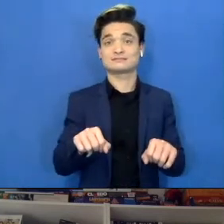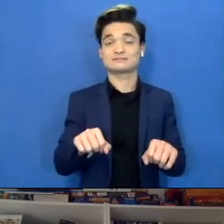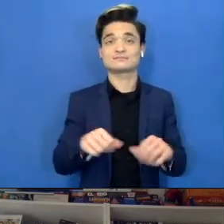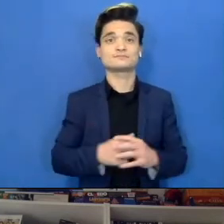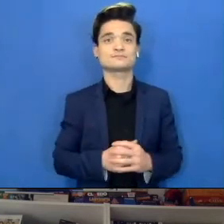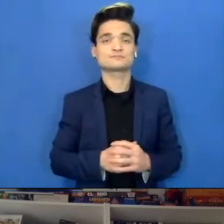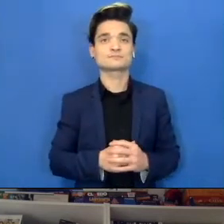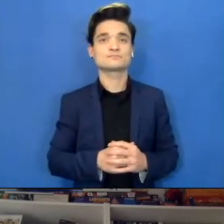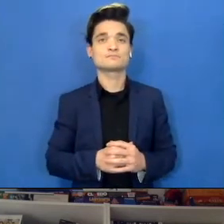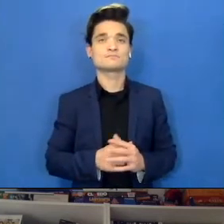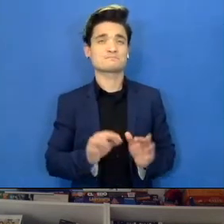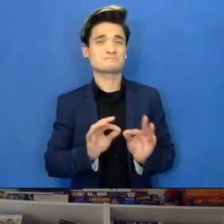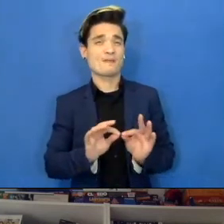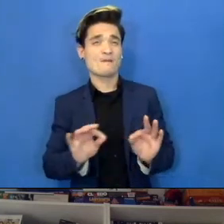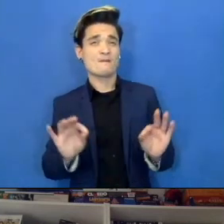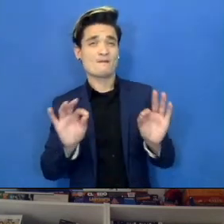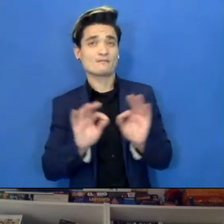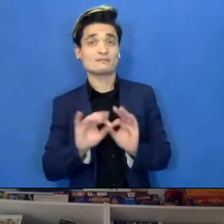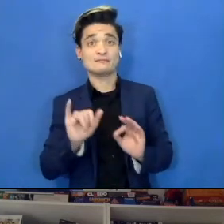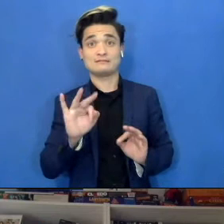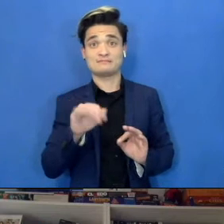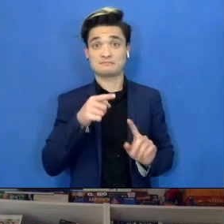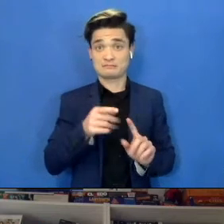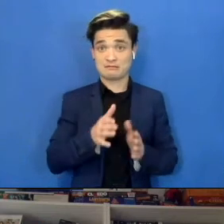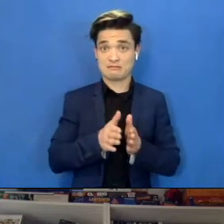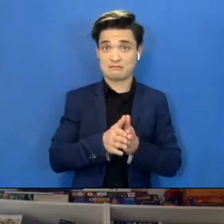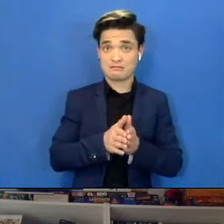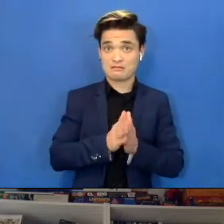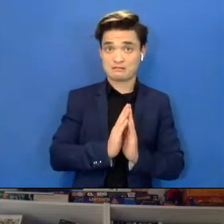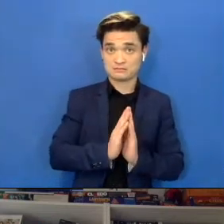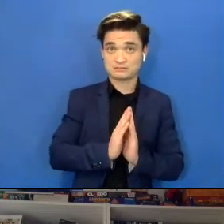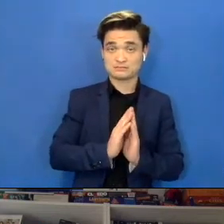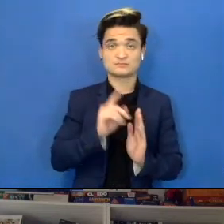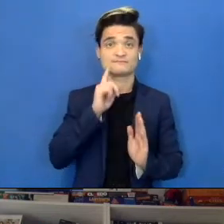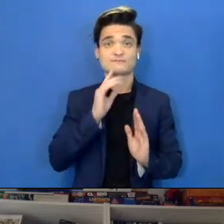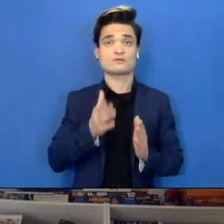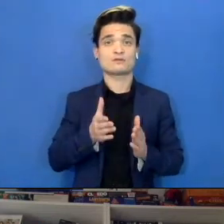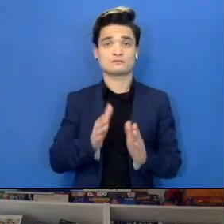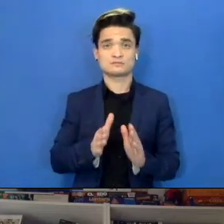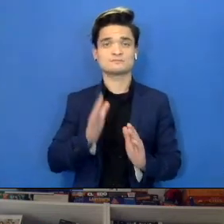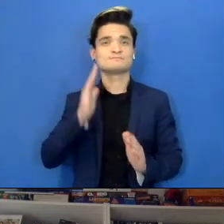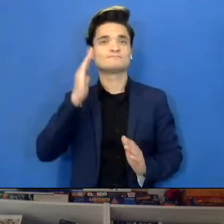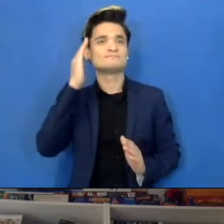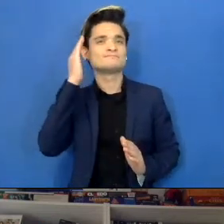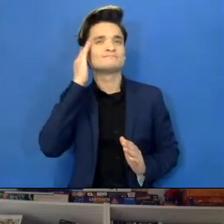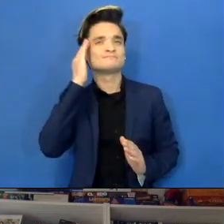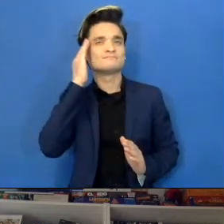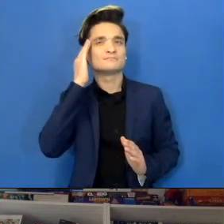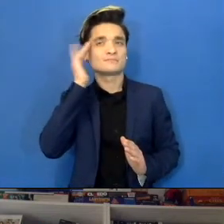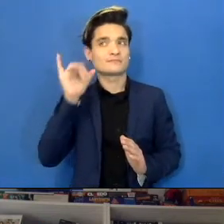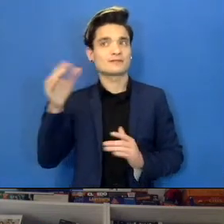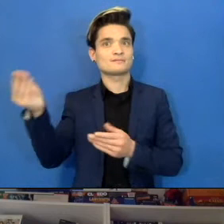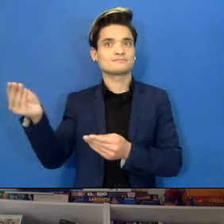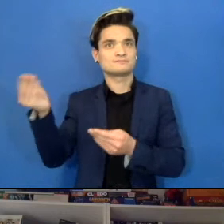for the consent to be aware of that. And I'll give a little bit more detail about enthusiastic later on. And